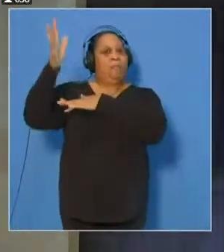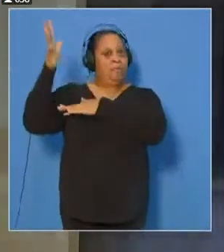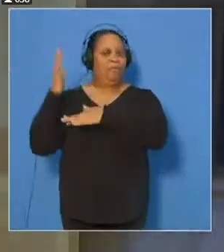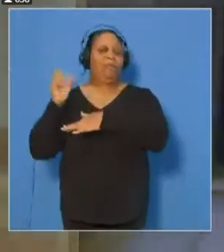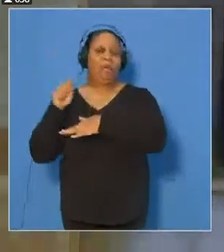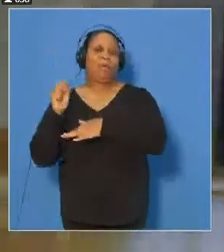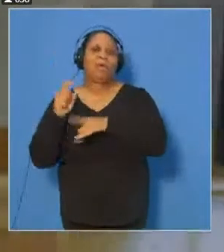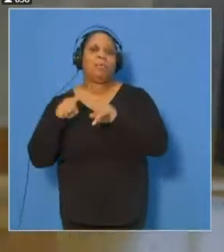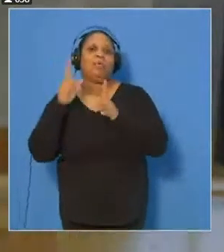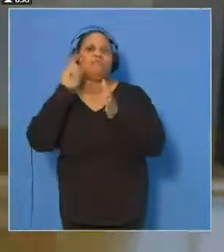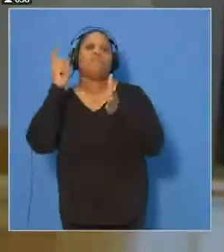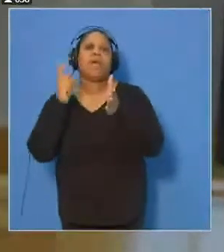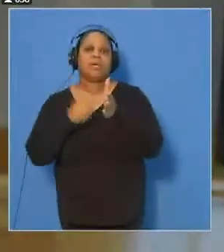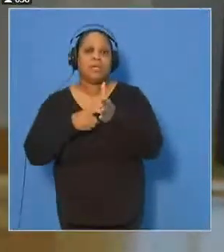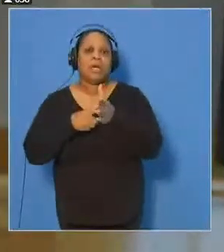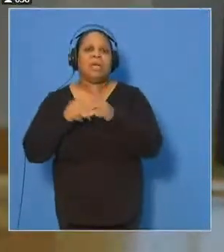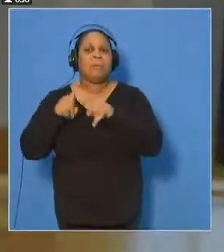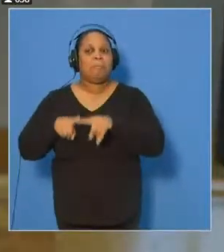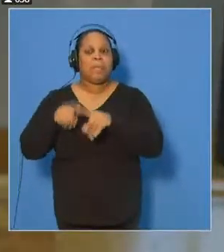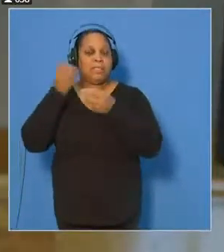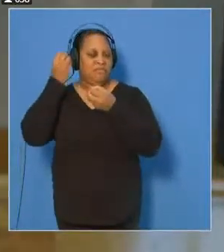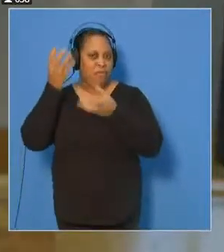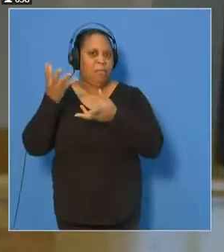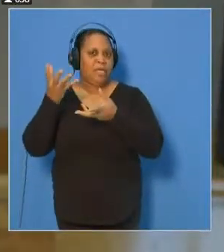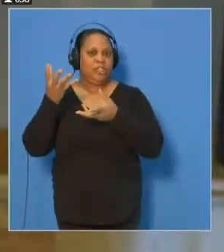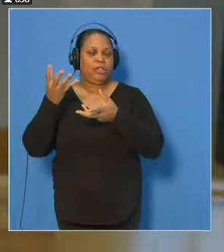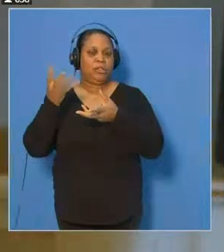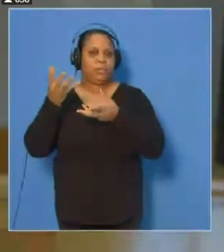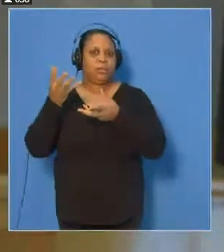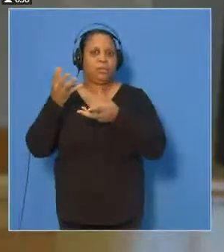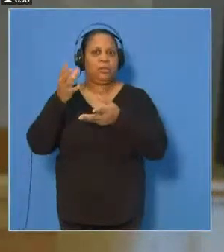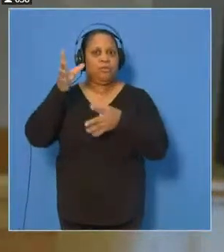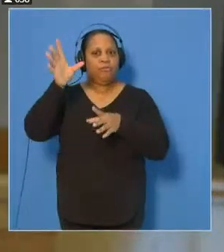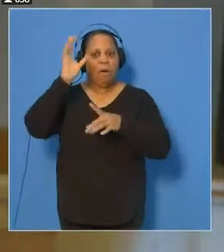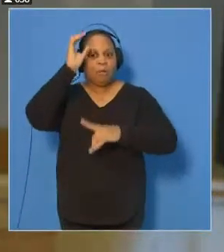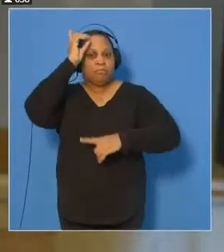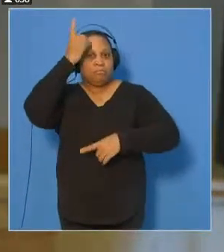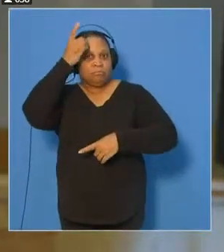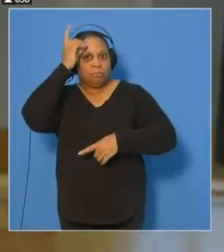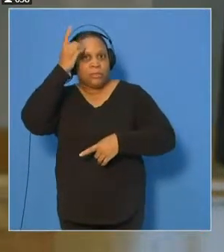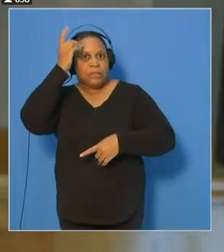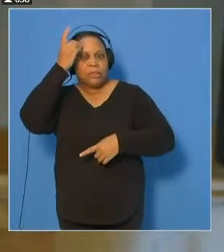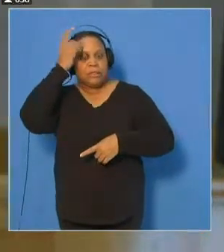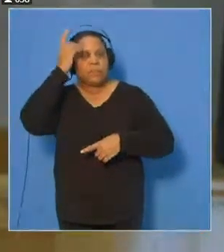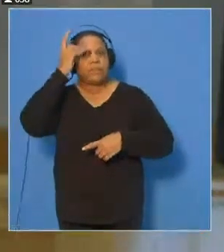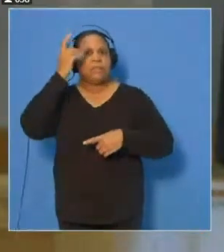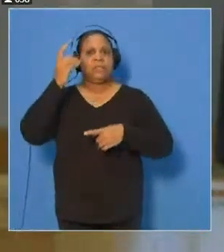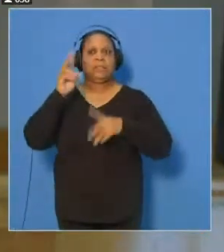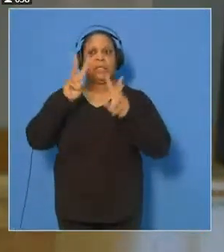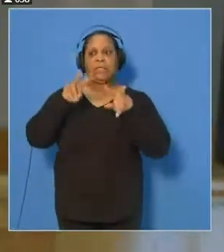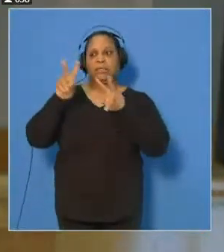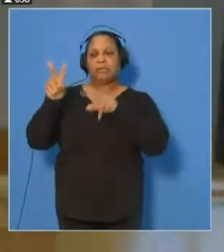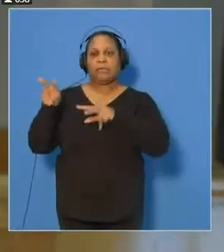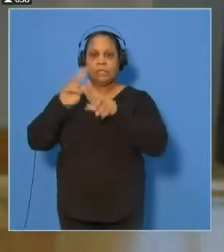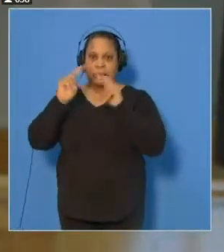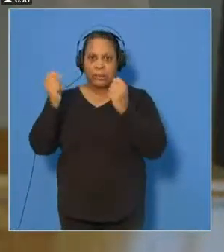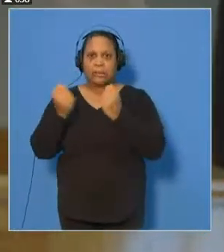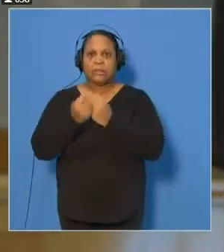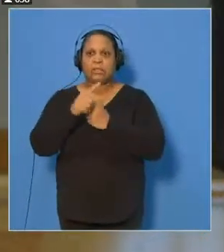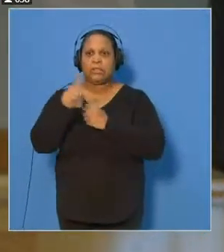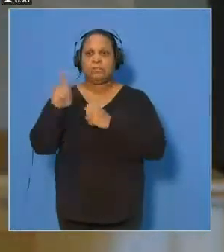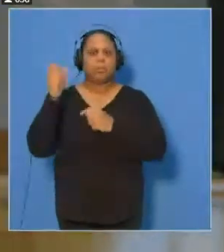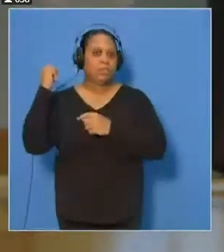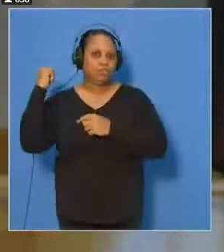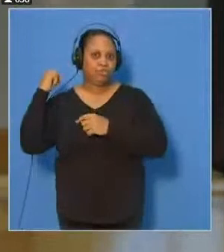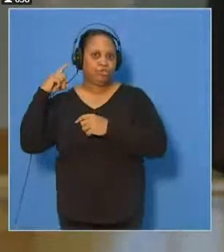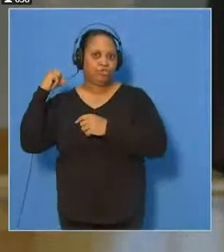recognizing, based particularly on the information that was coming from epidemiology and surveillance as it related to certain trigger events and what